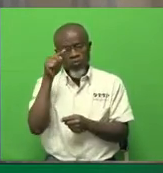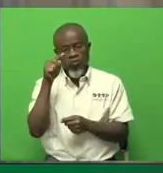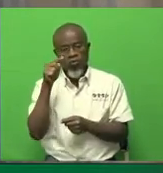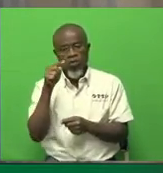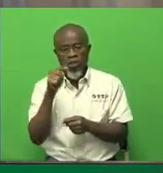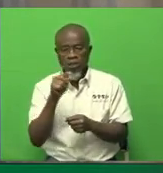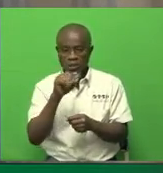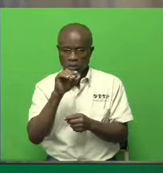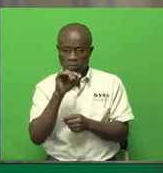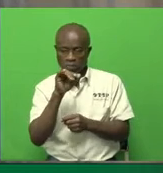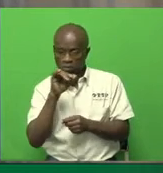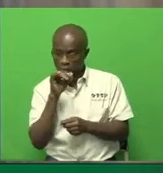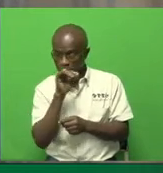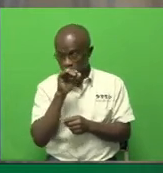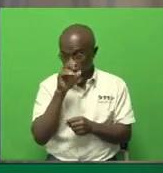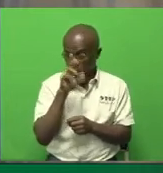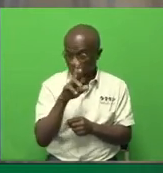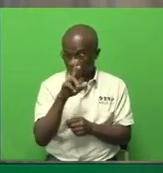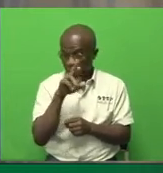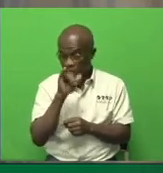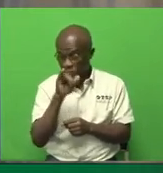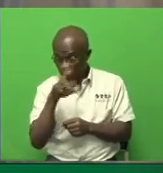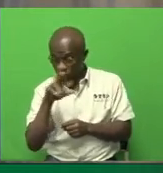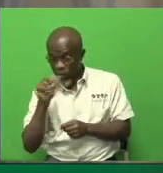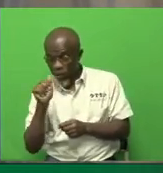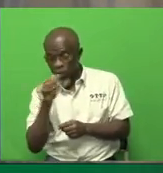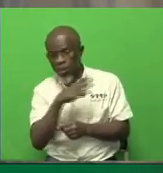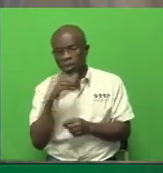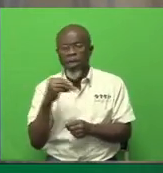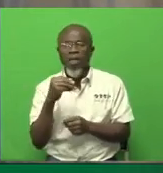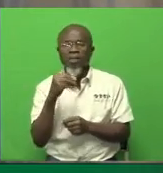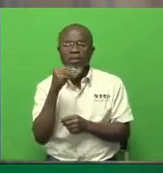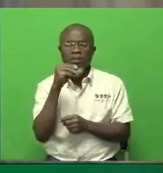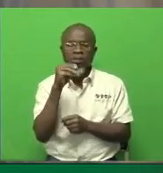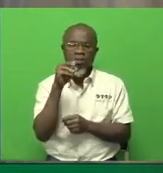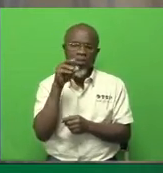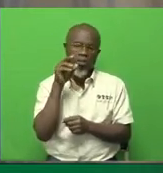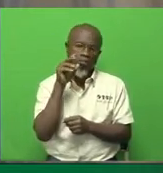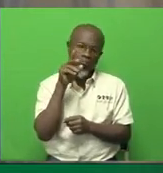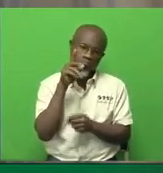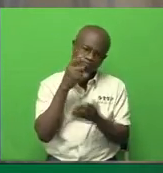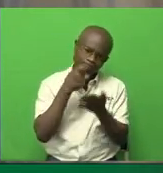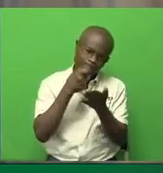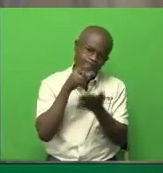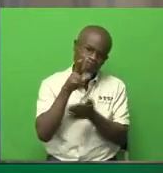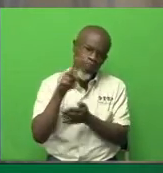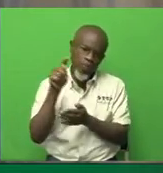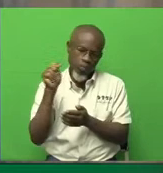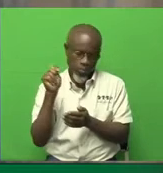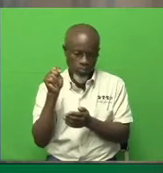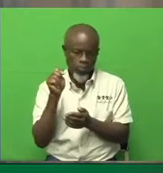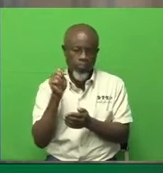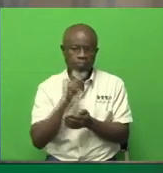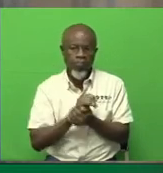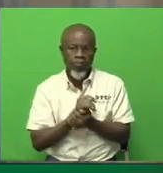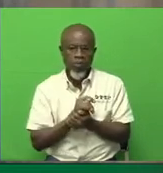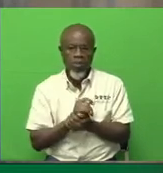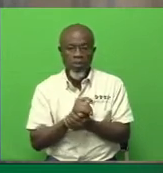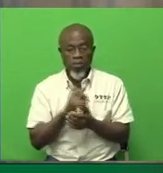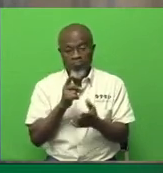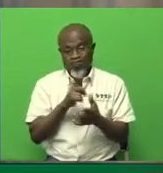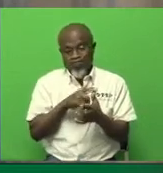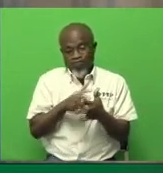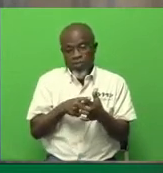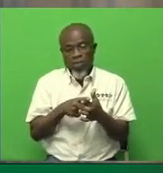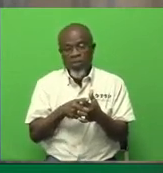regime our second booster to the economy the help the economy to recover is to jumpstart food security and